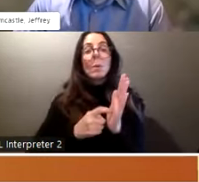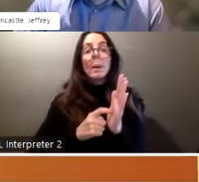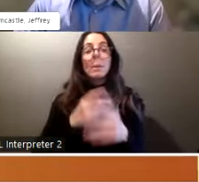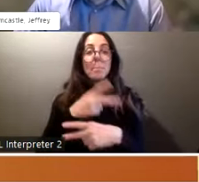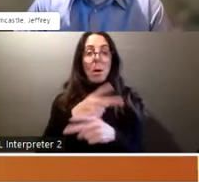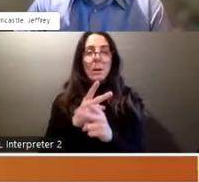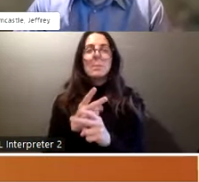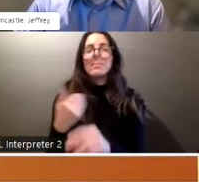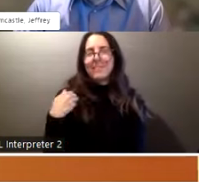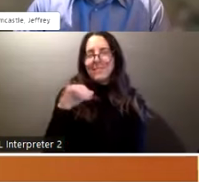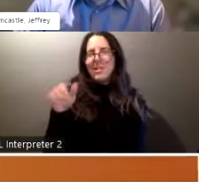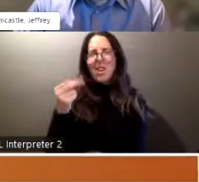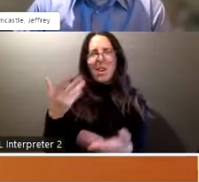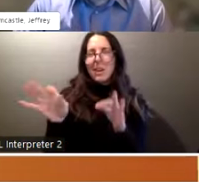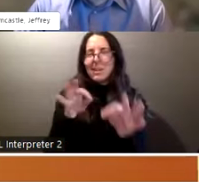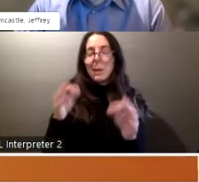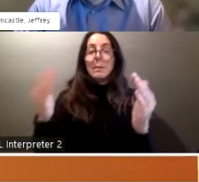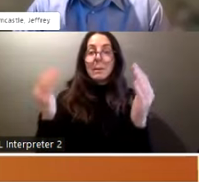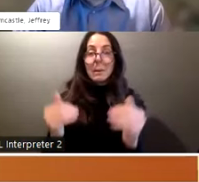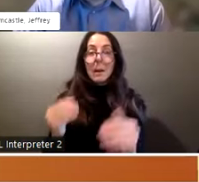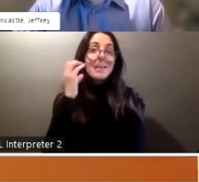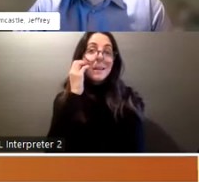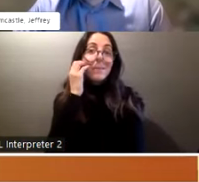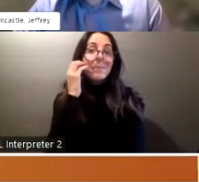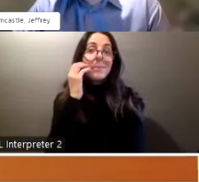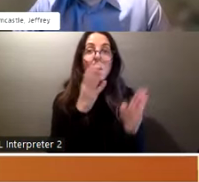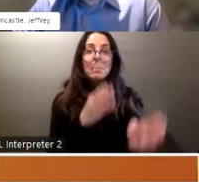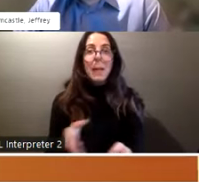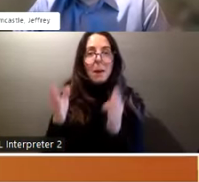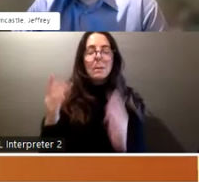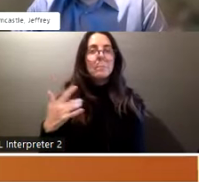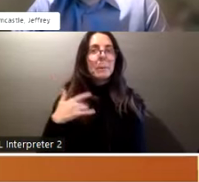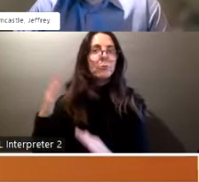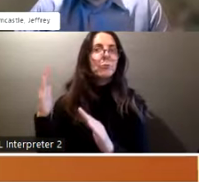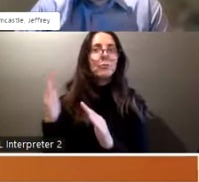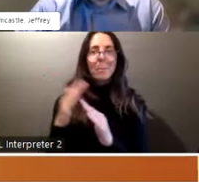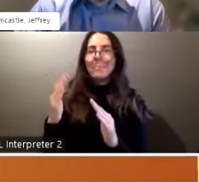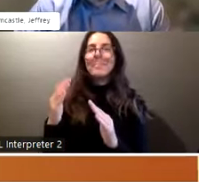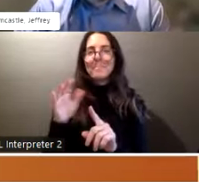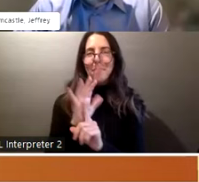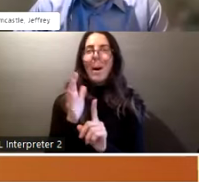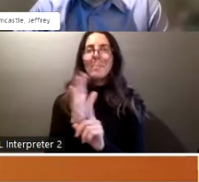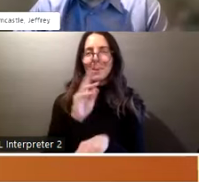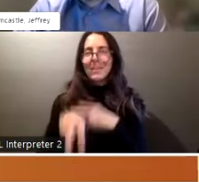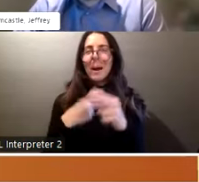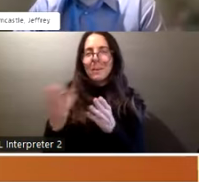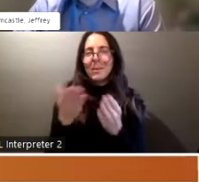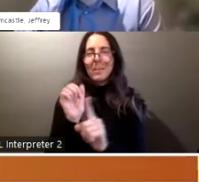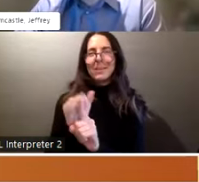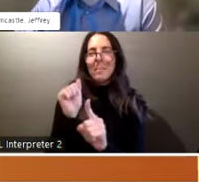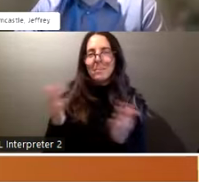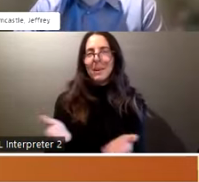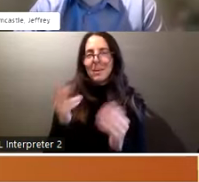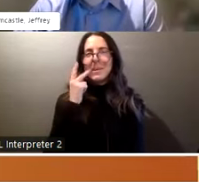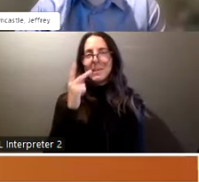think I'll skip over and I'll go to cell phone plans, which is probably the most prominent variation of service scams that we're seeing at the Canadian Anti-Fraud Centre. So